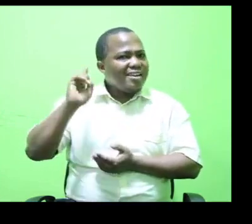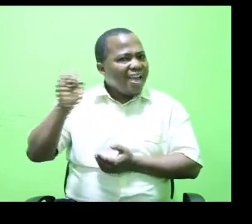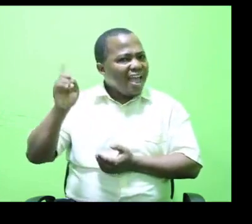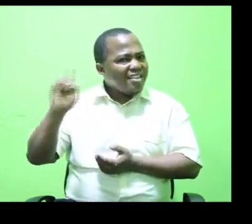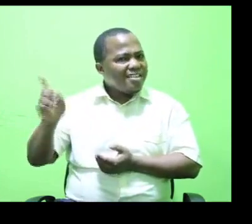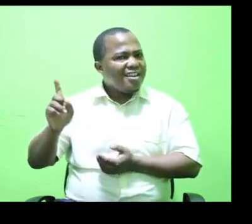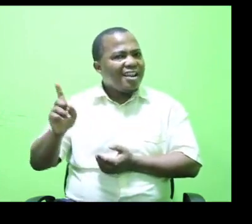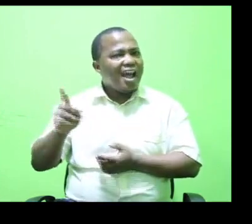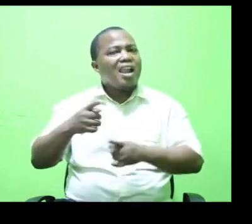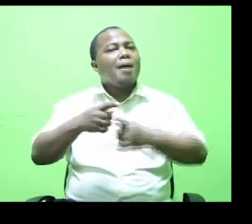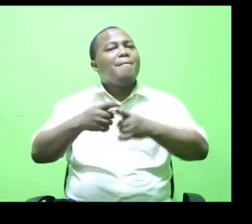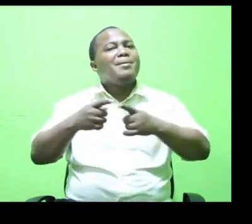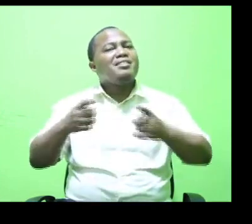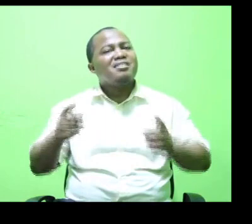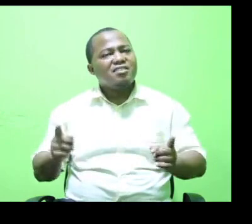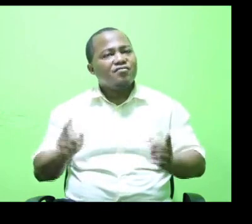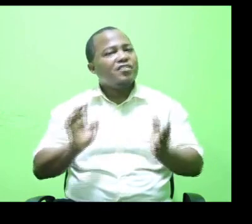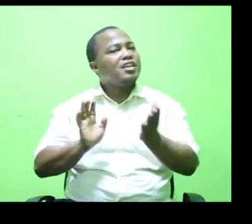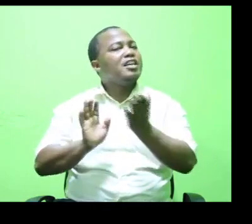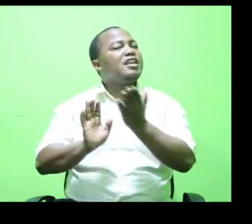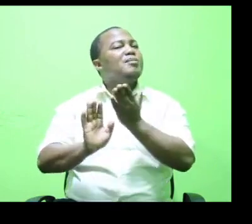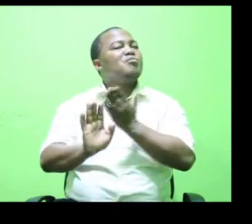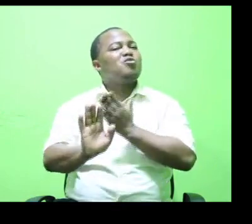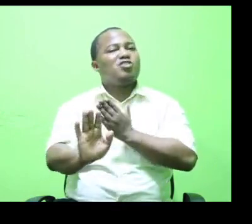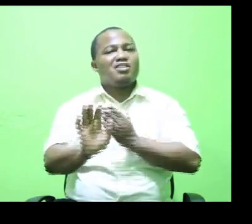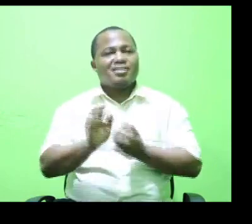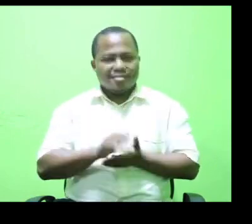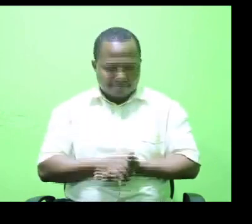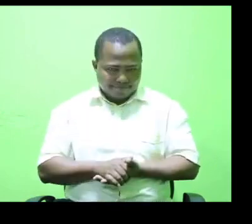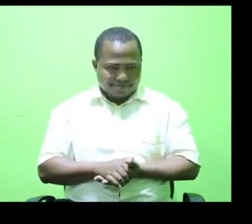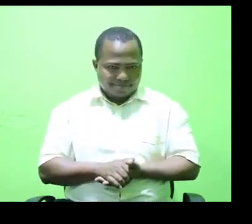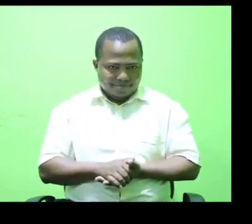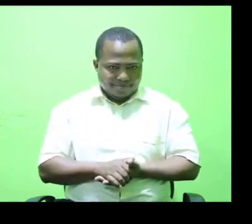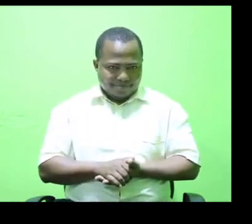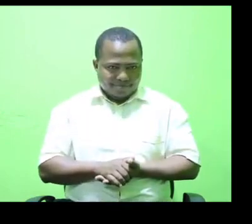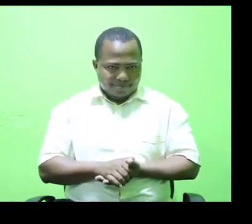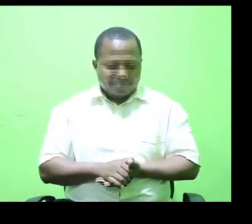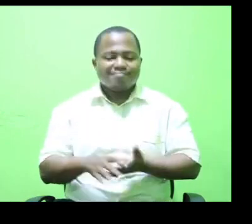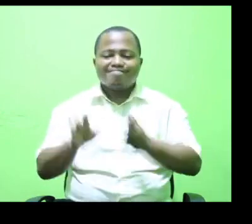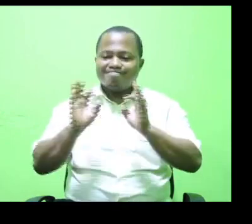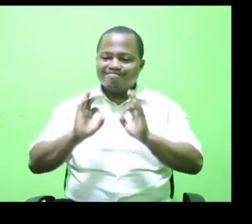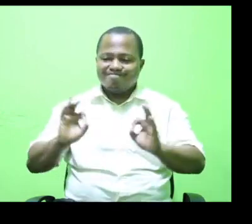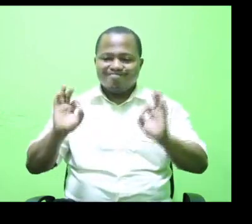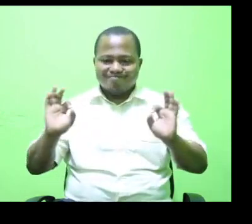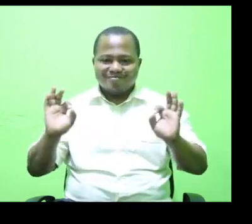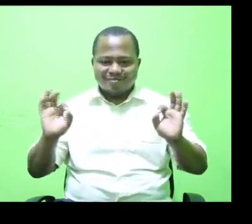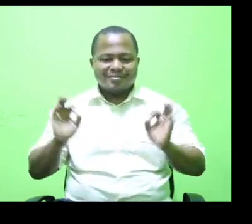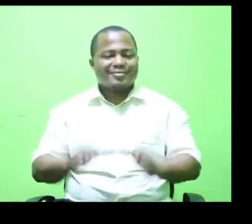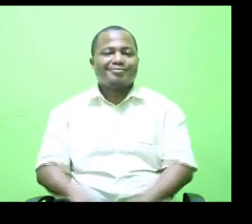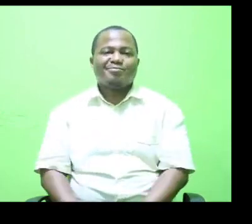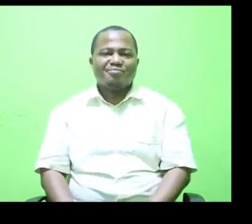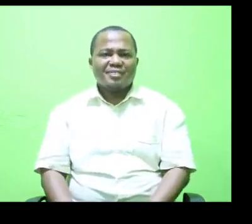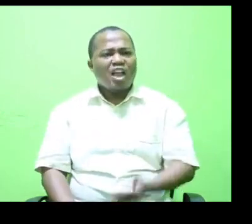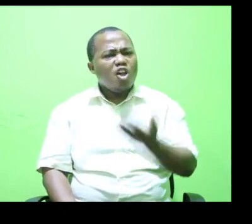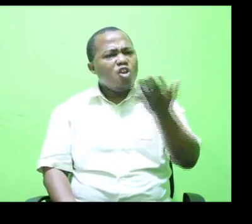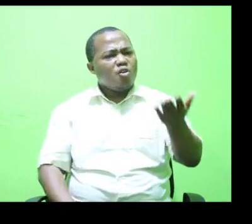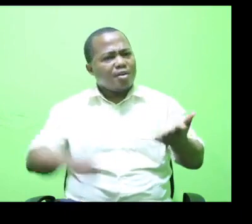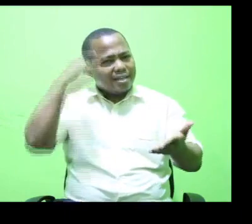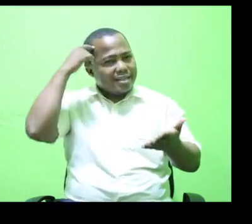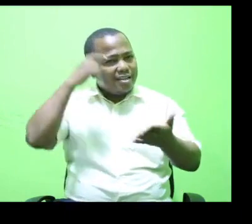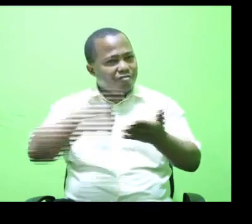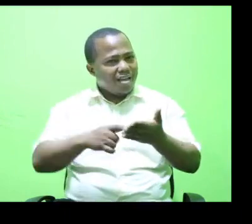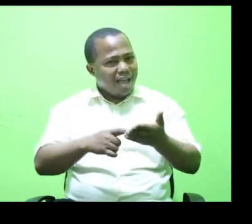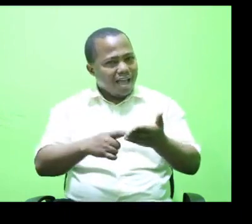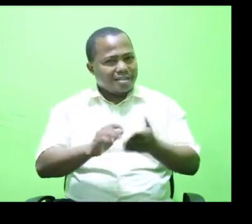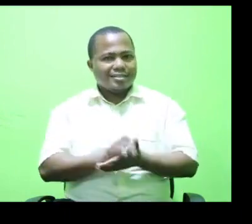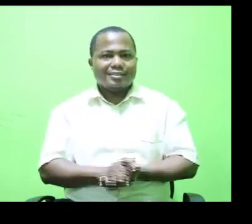Natural passive immunity. Oh, good. Can you